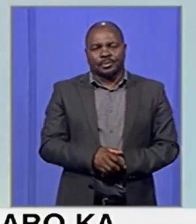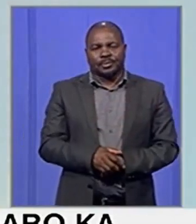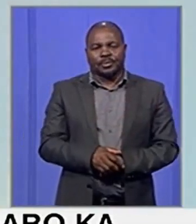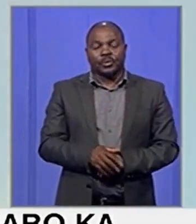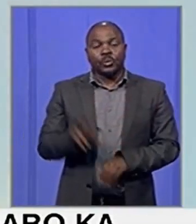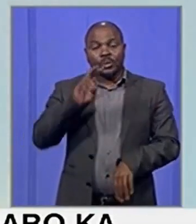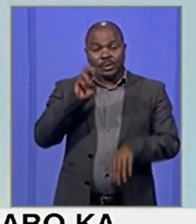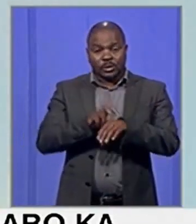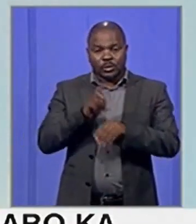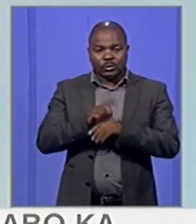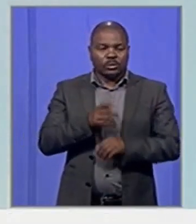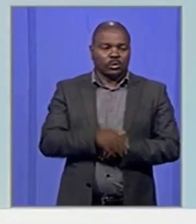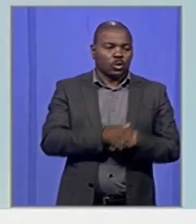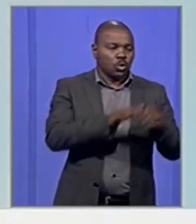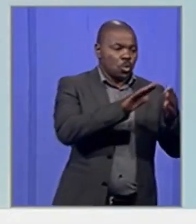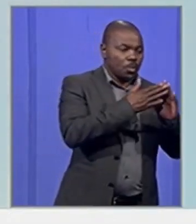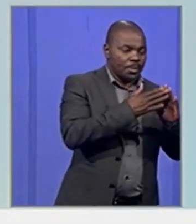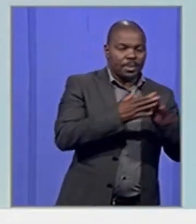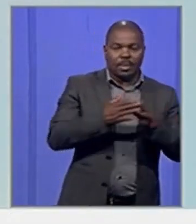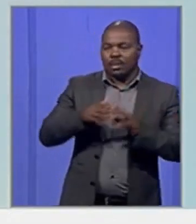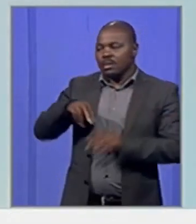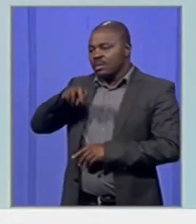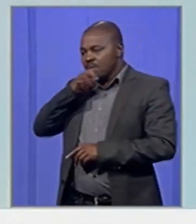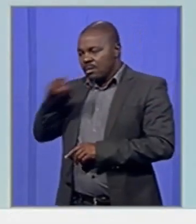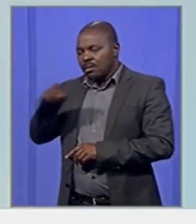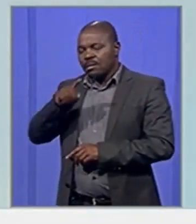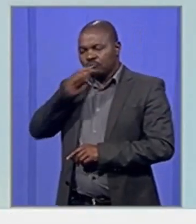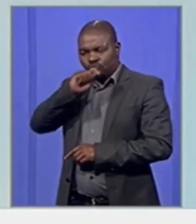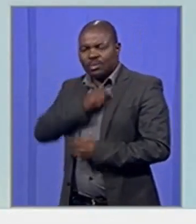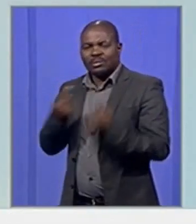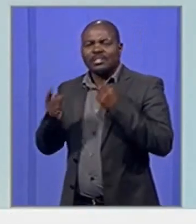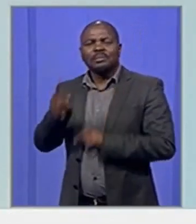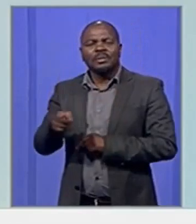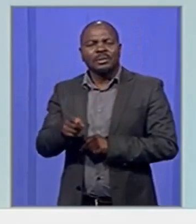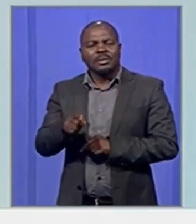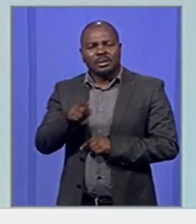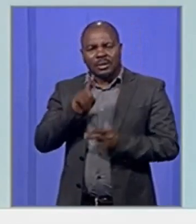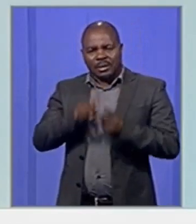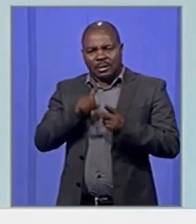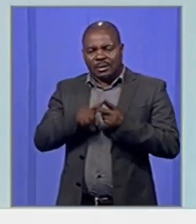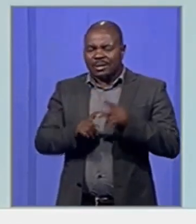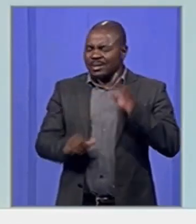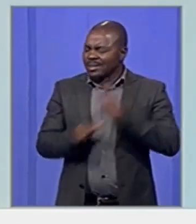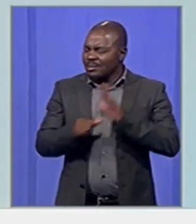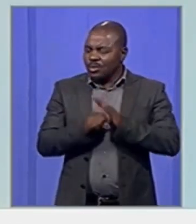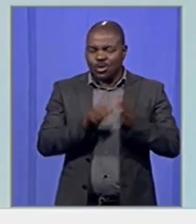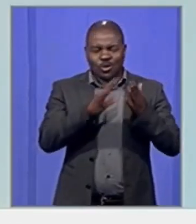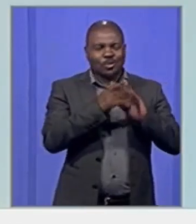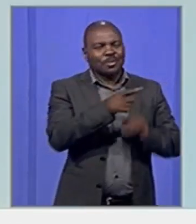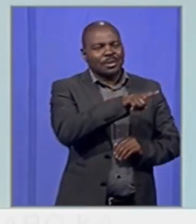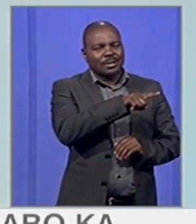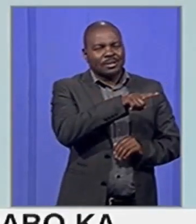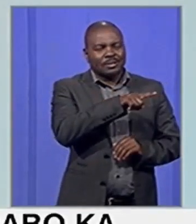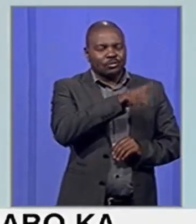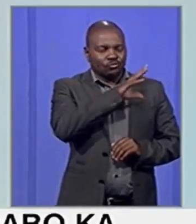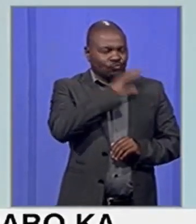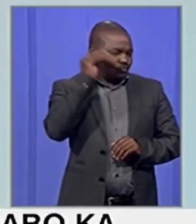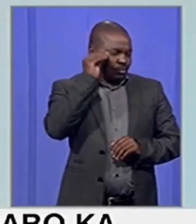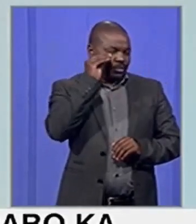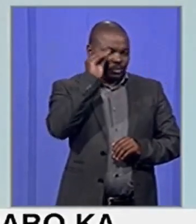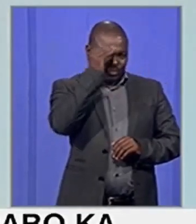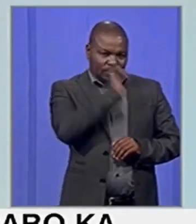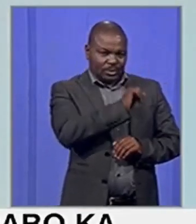be le tshepano gare ga ditšhaba le magoši mo e leng gore ditlholego tša setlhaba di hlomphiwa go feta dilo tše ka mokana ga tšona tše e leng gore magoši